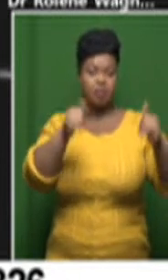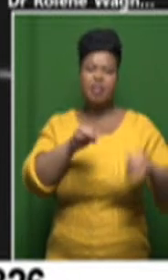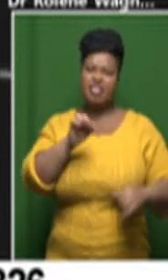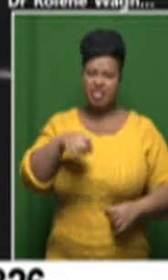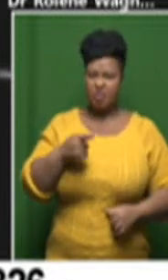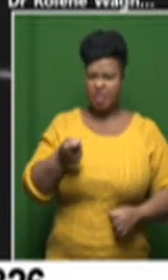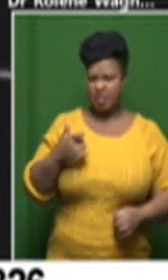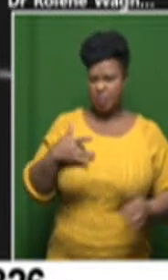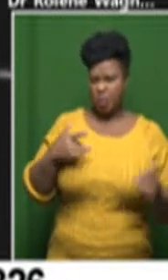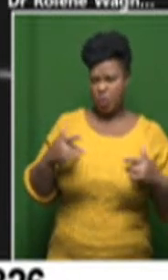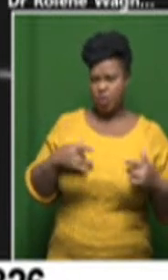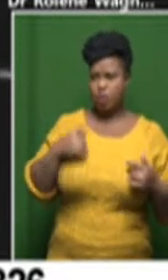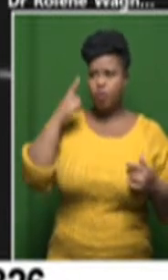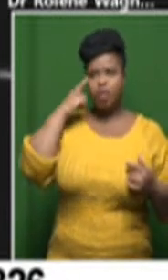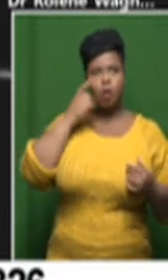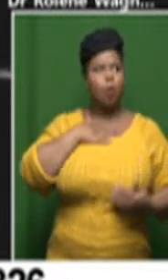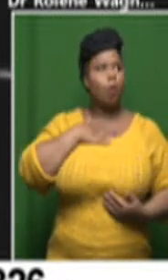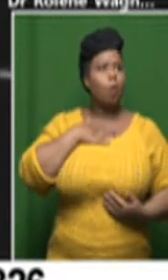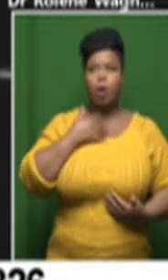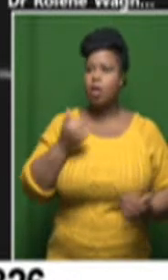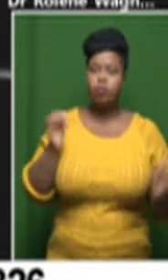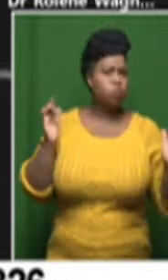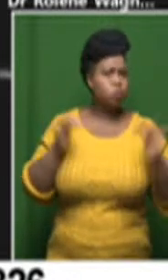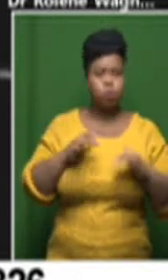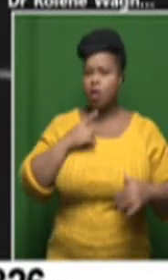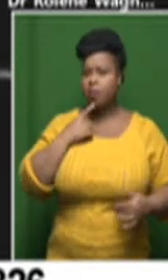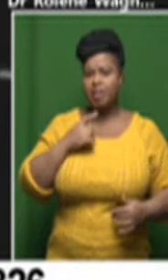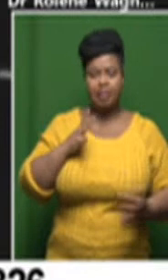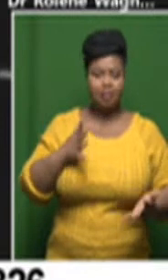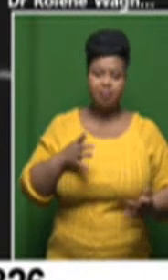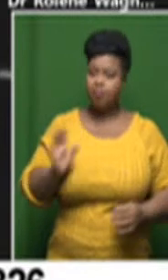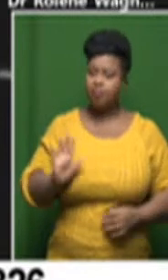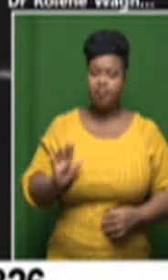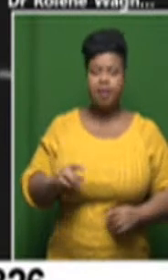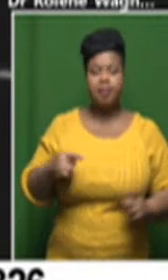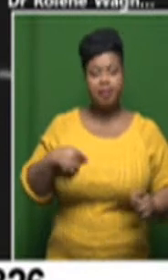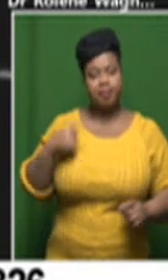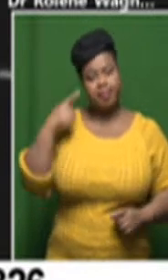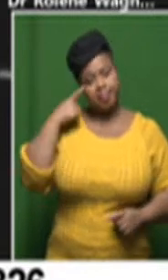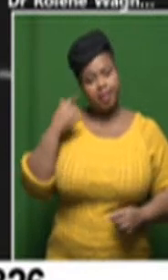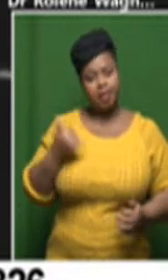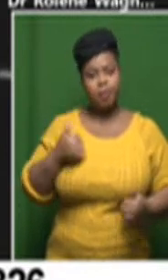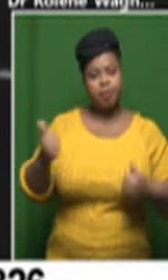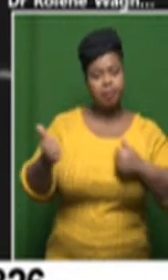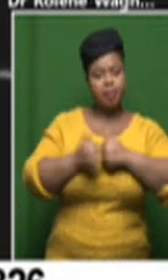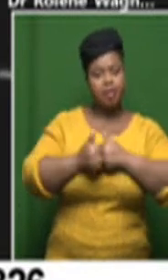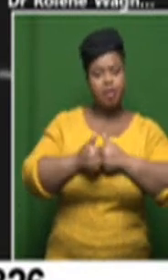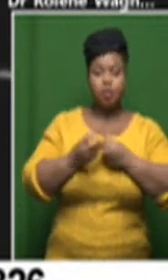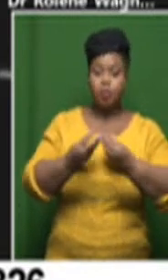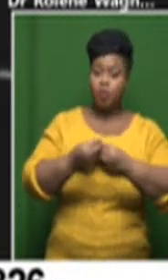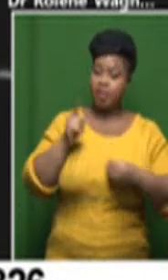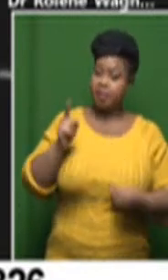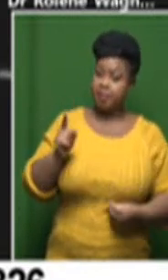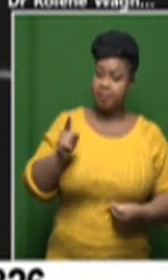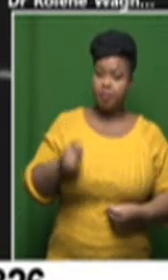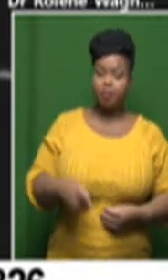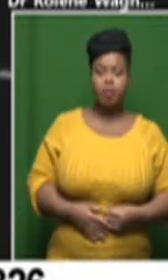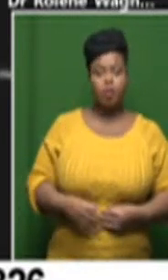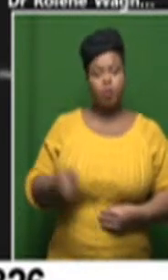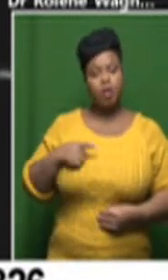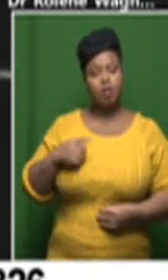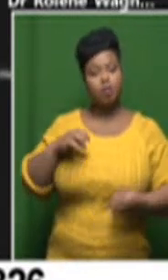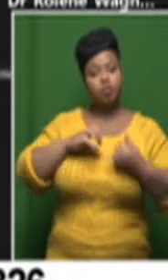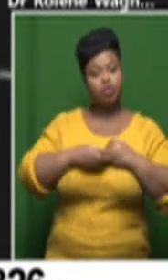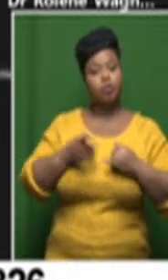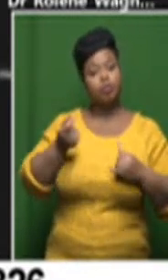bit concerned, thinking, gosh, party crowds, etc. But I think in partnership with him, what he's trying